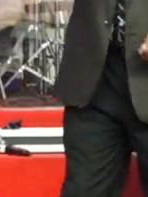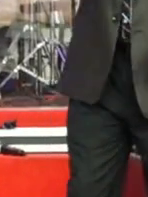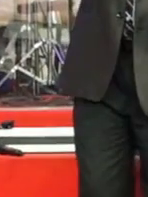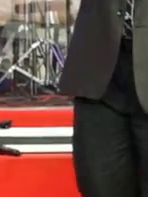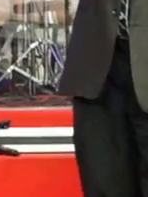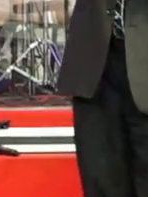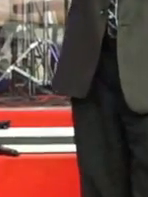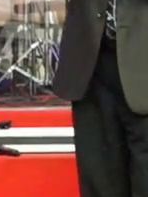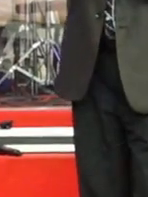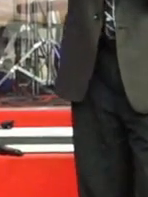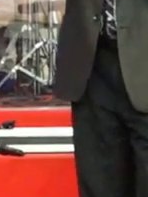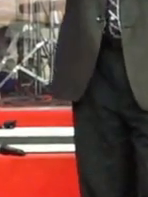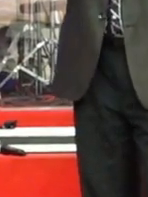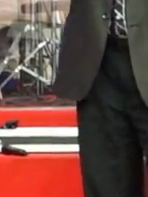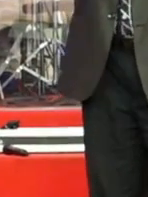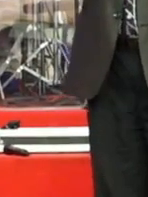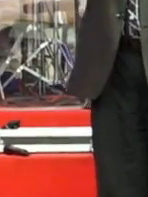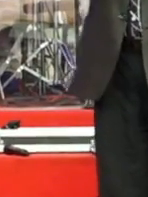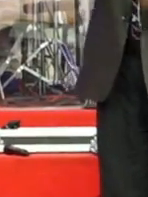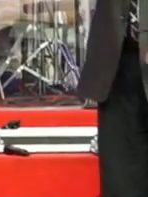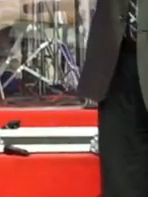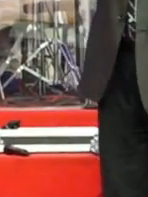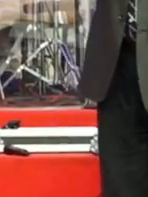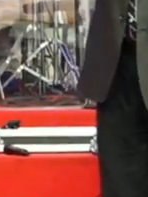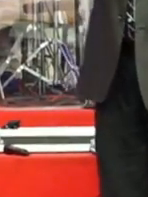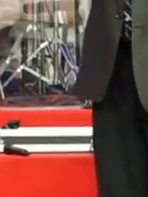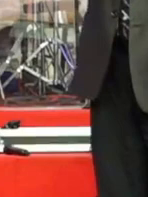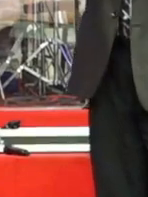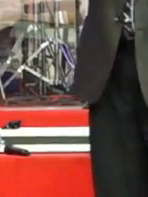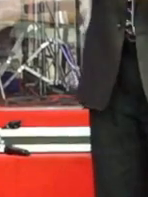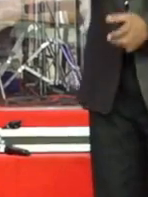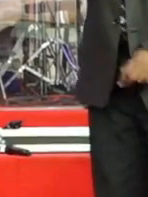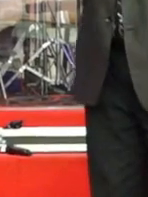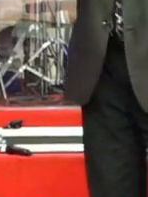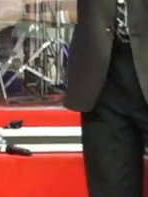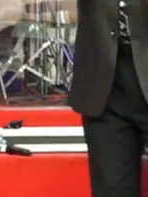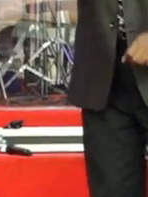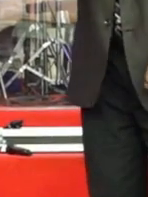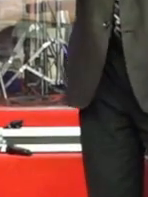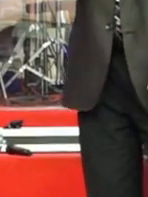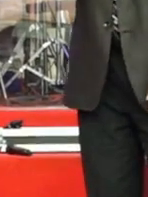into the public, and he killed